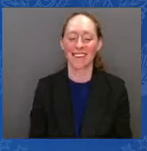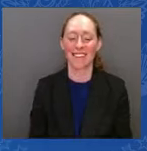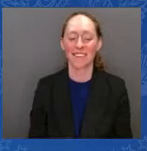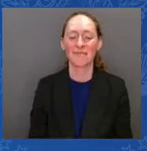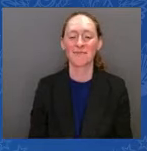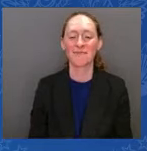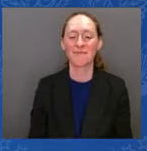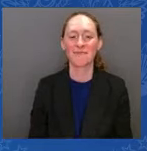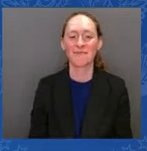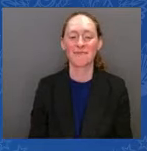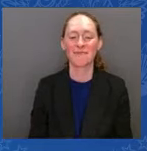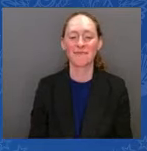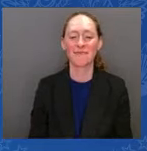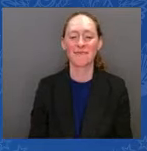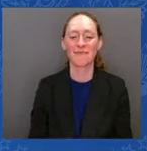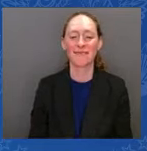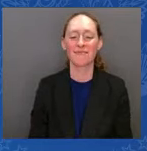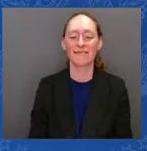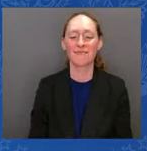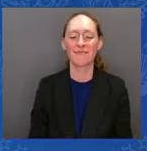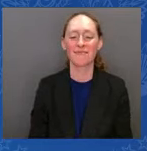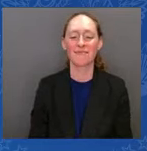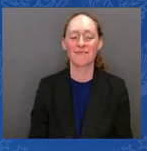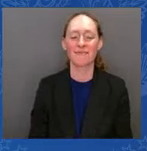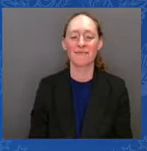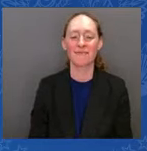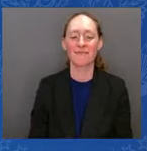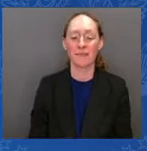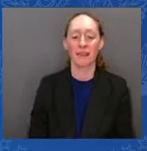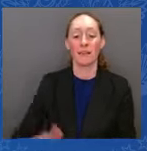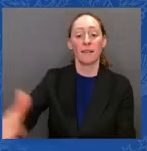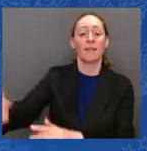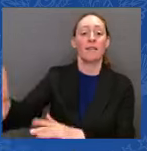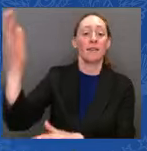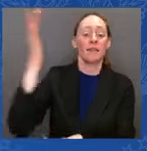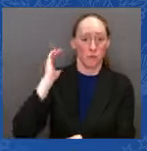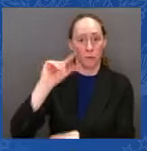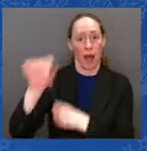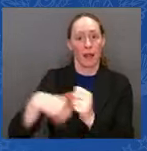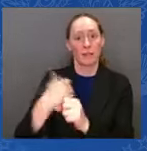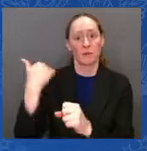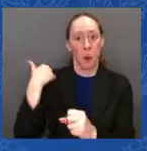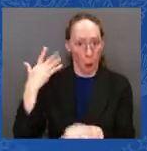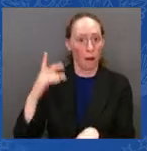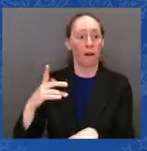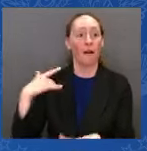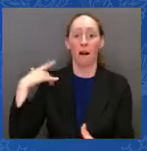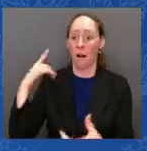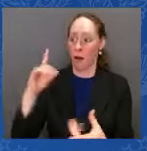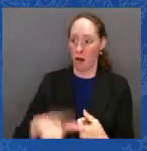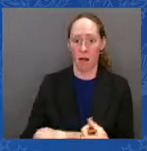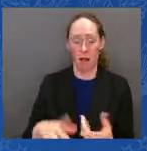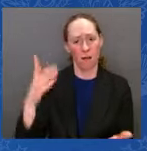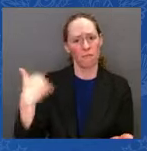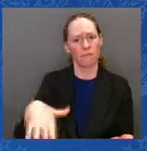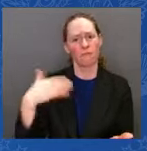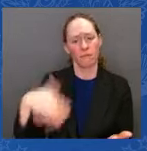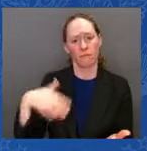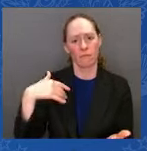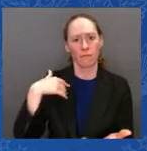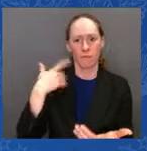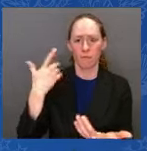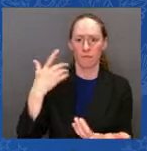Over 20 years ago, I came home to this community in Valhalla, where I was welcomed by former teachers and coaches